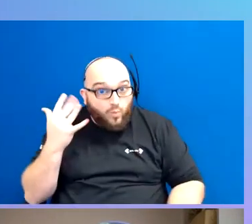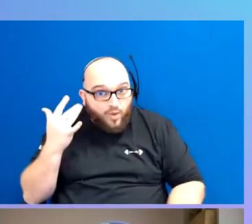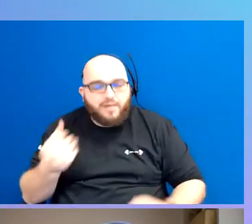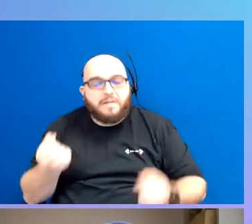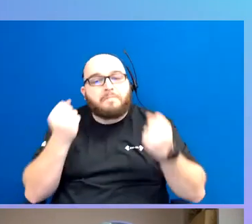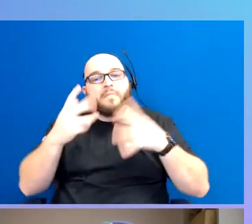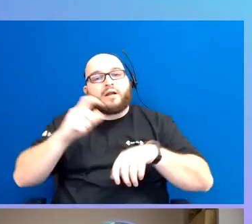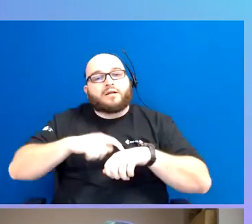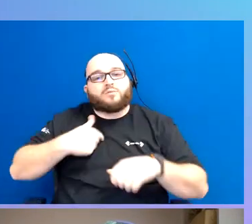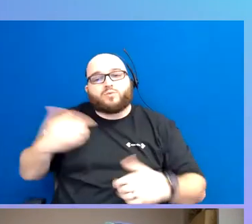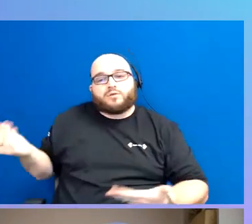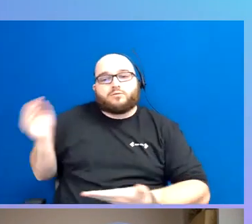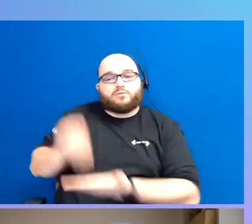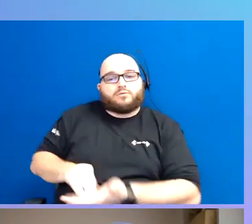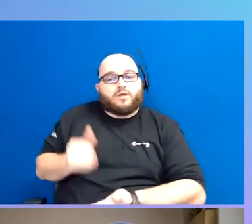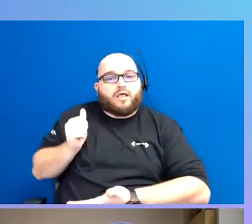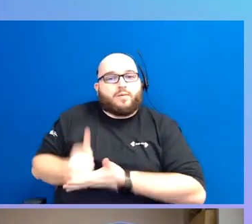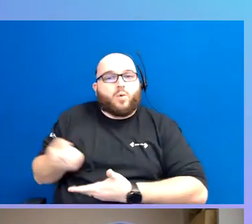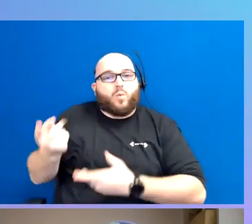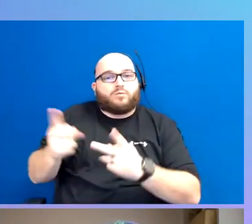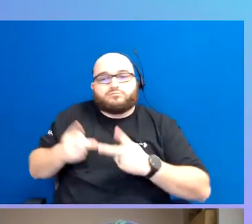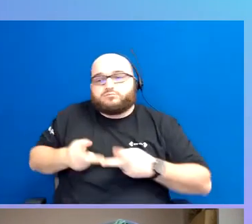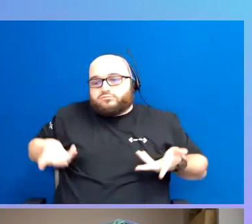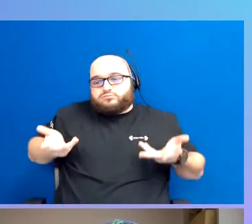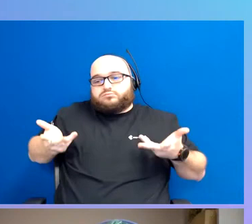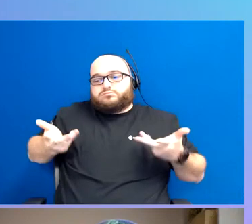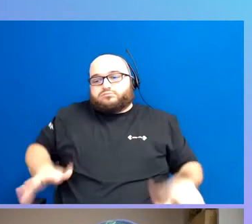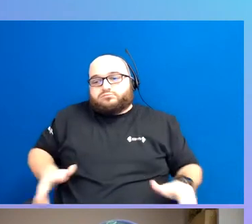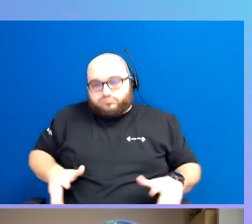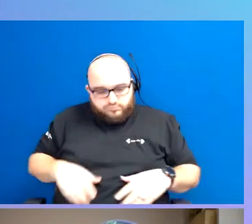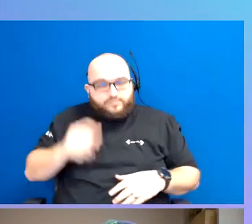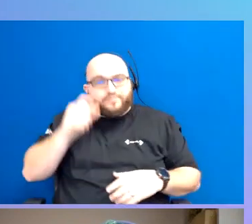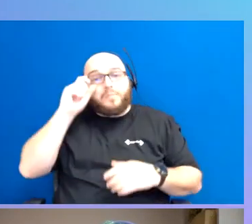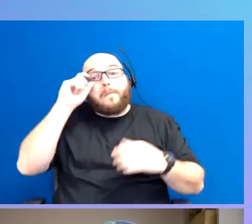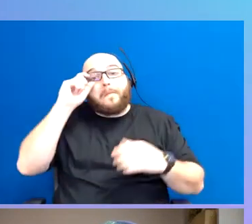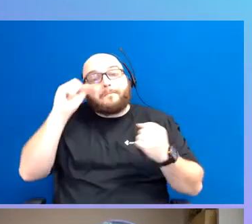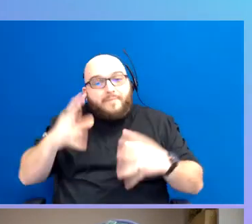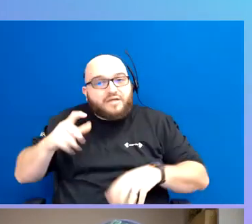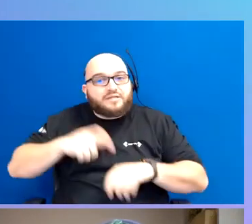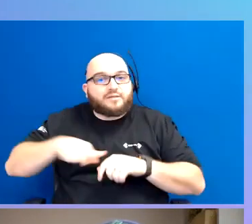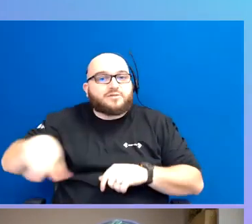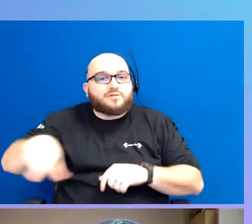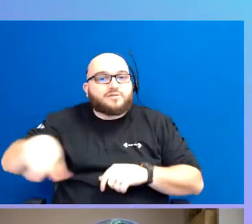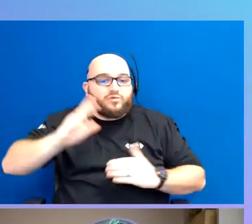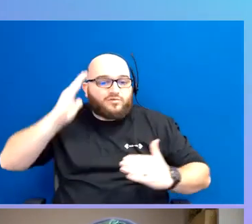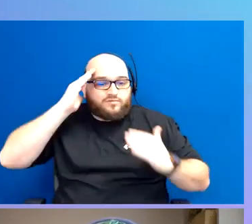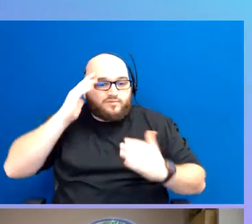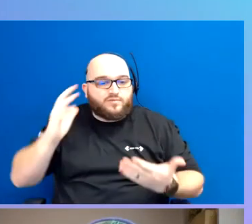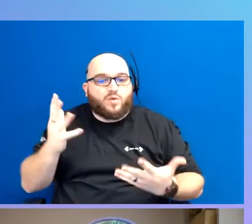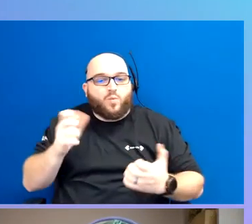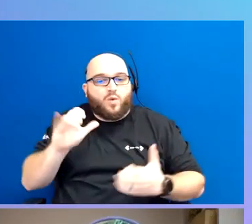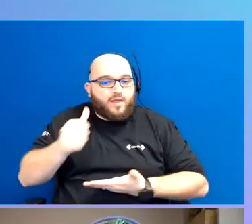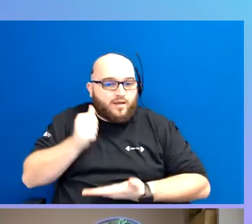putting help in one place and in a place that people are often familiar and in looking for that help.